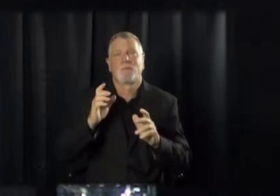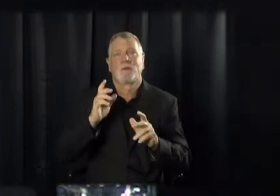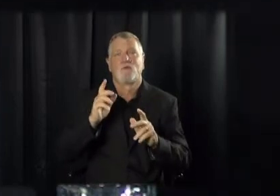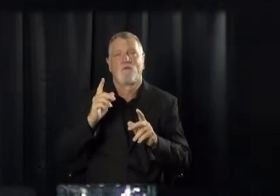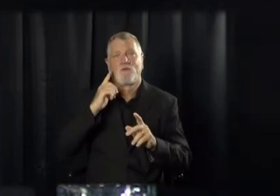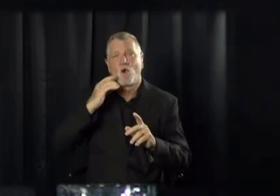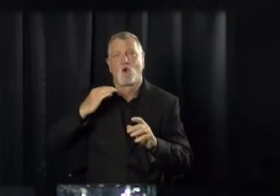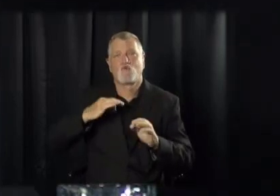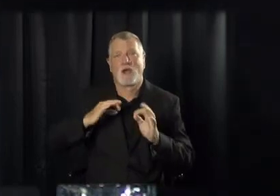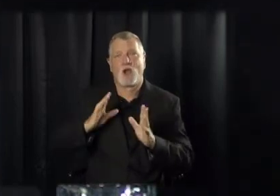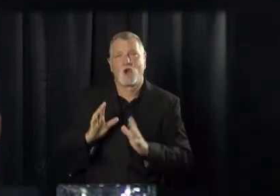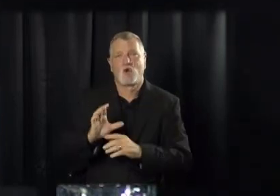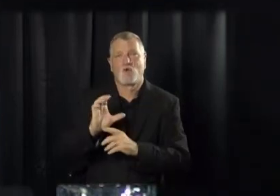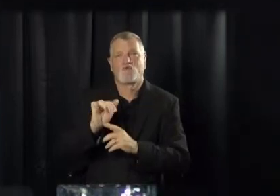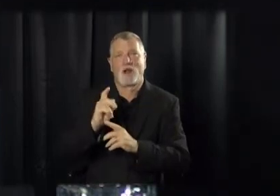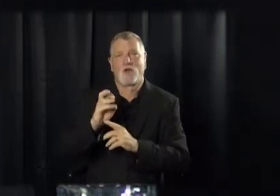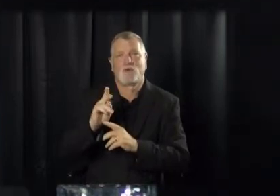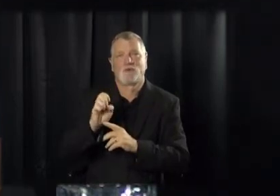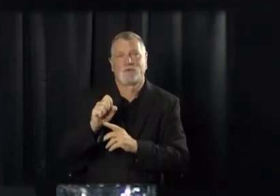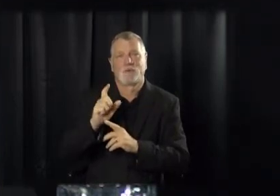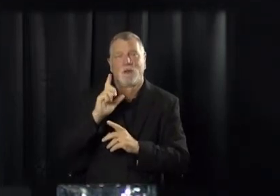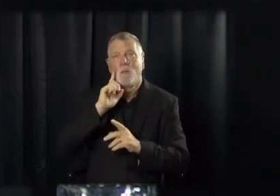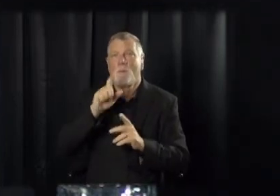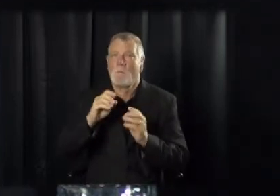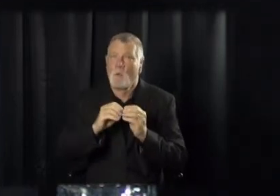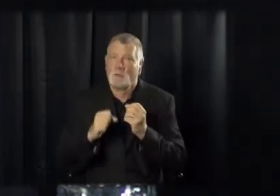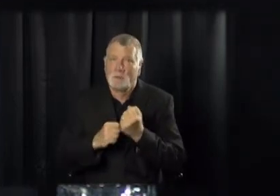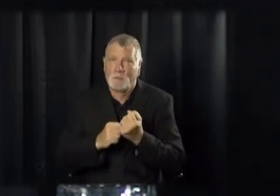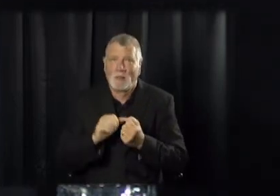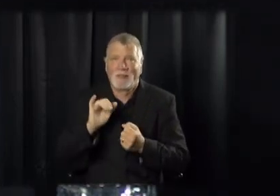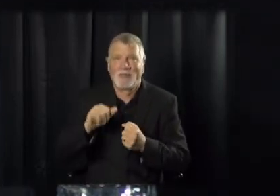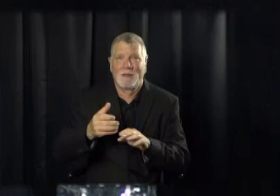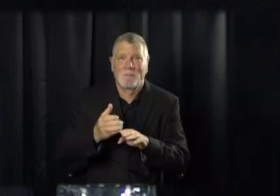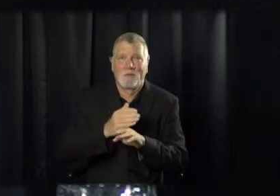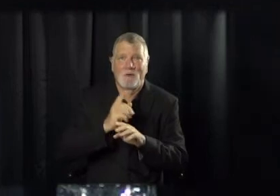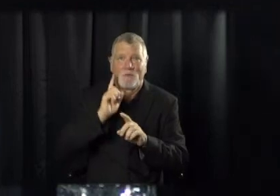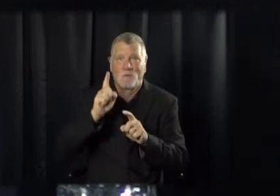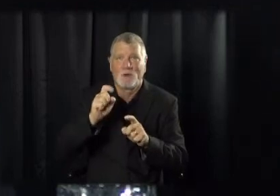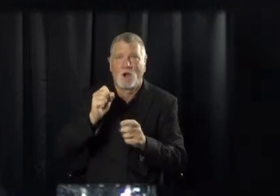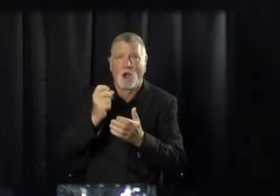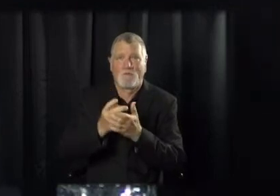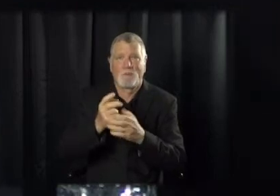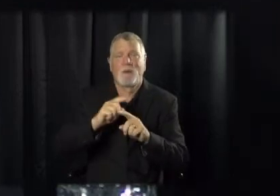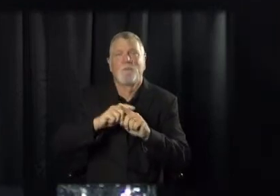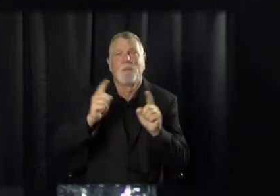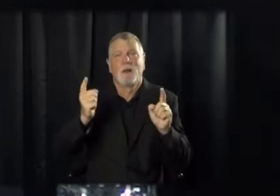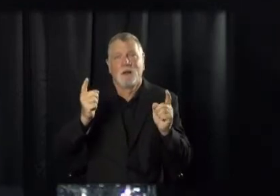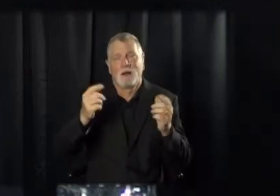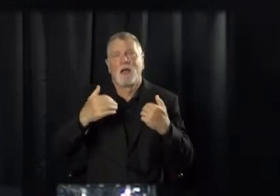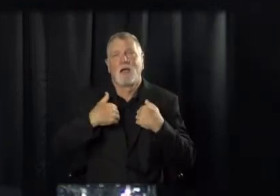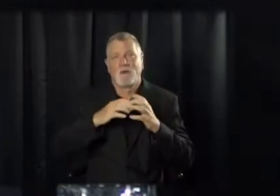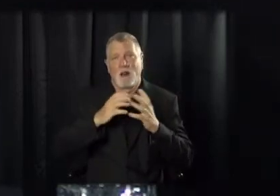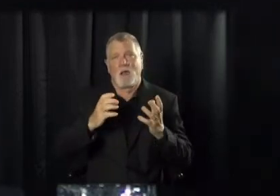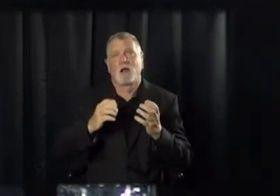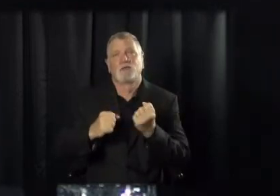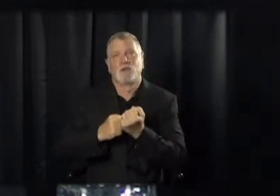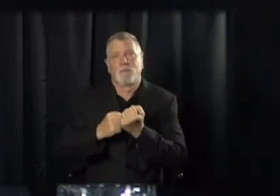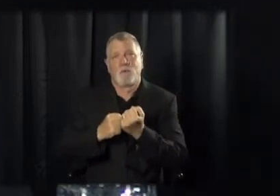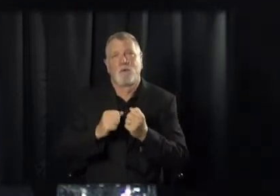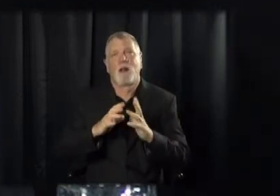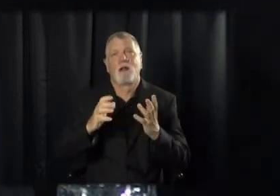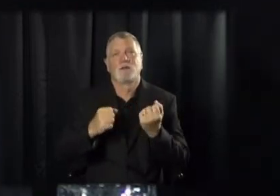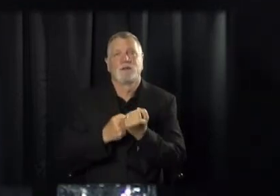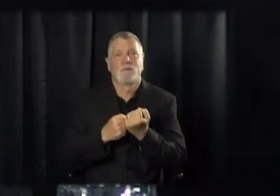of creditors. We hope there'll be even more support by the time we go to confirmation, but it has a lot of support from creditors, a lot